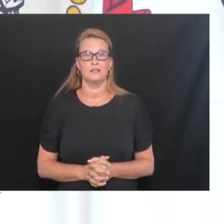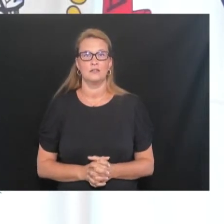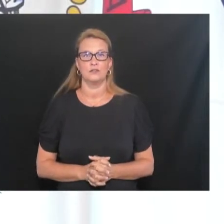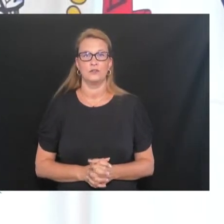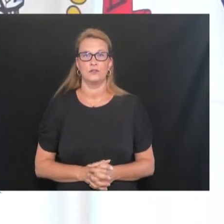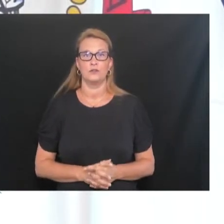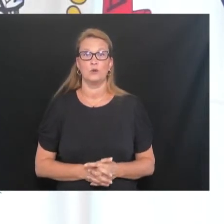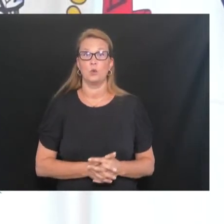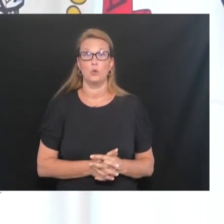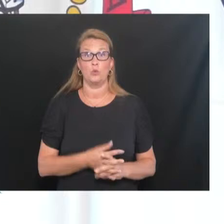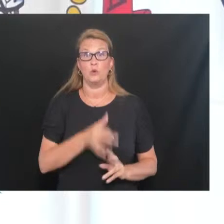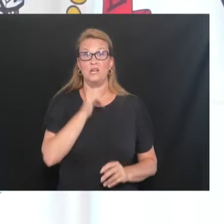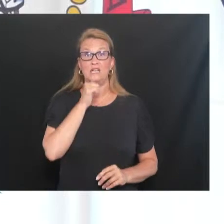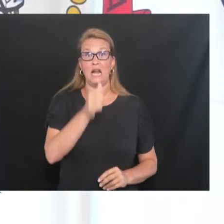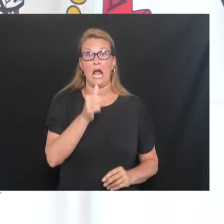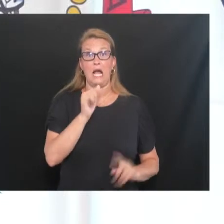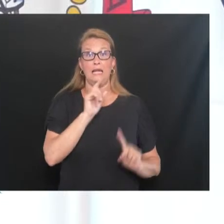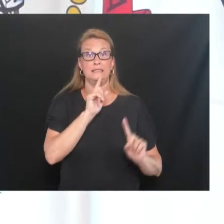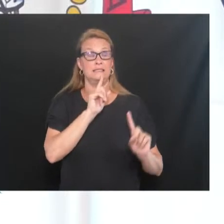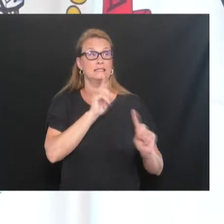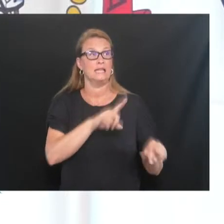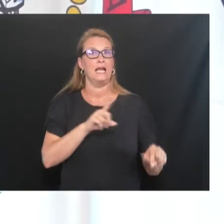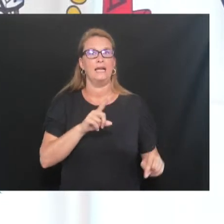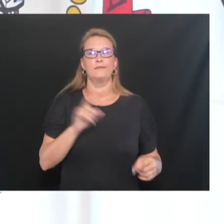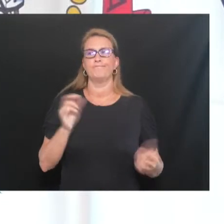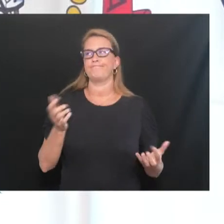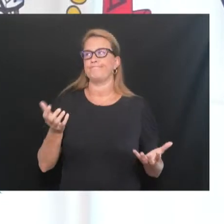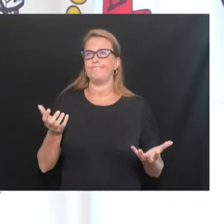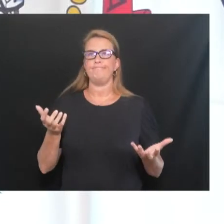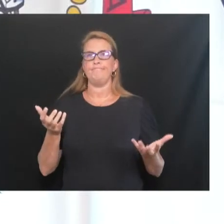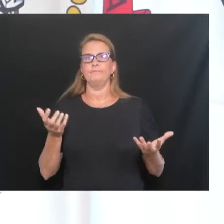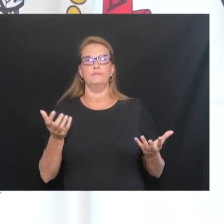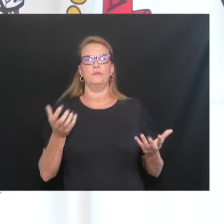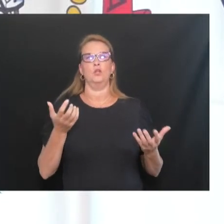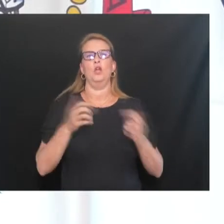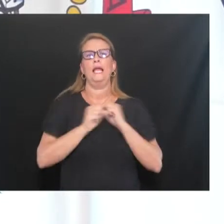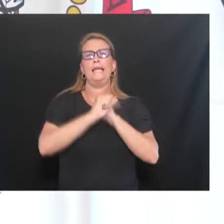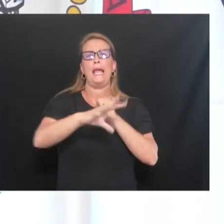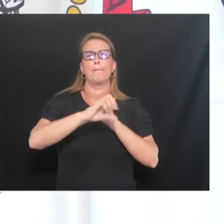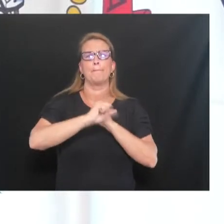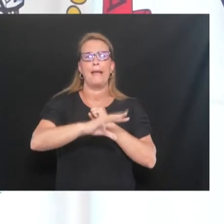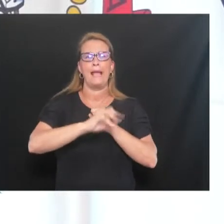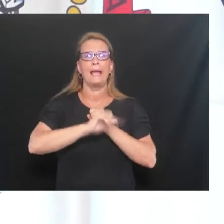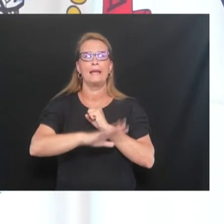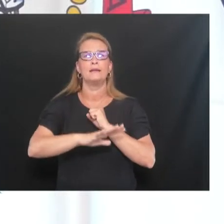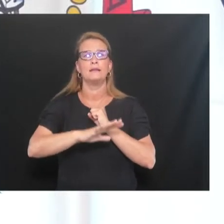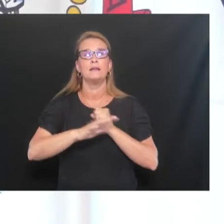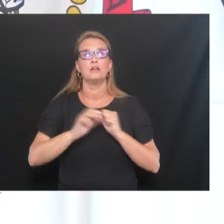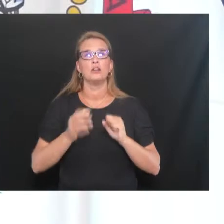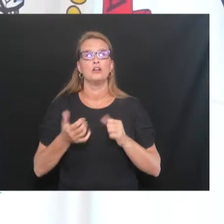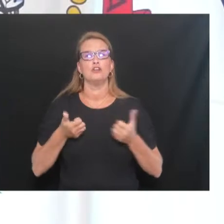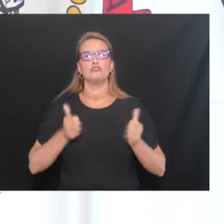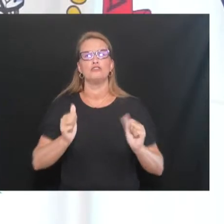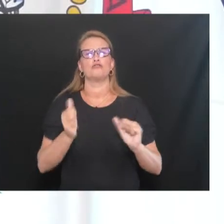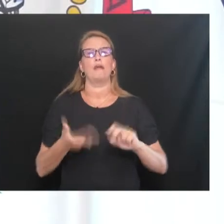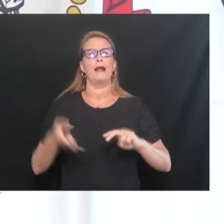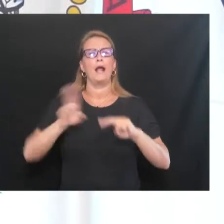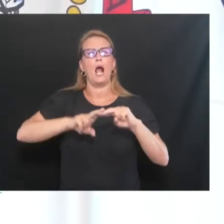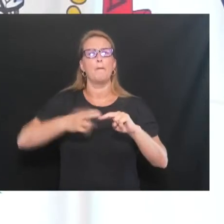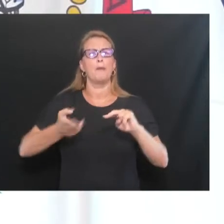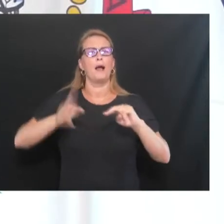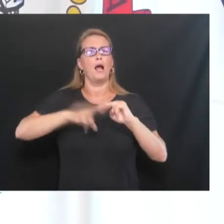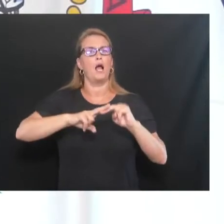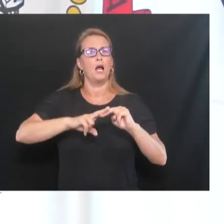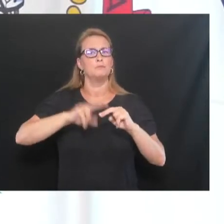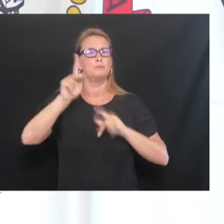not saying that we're on a campaign now to try to continue to try to up the number of people that are going to